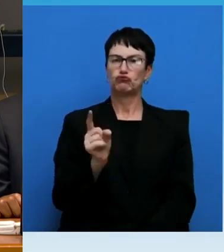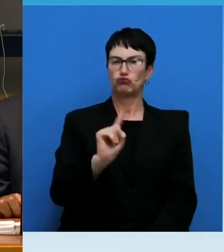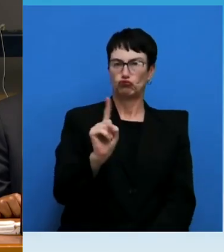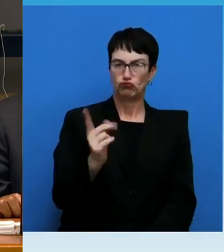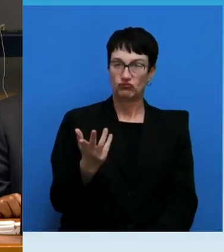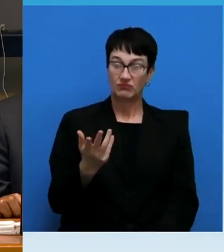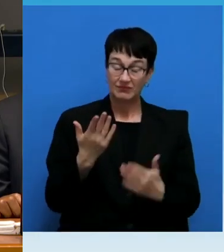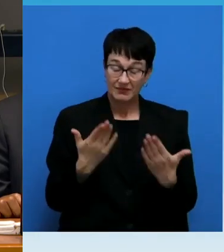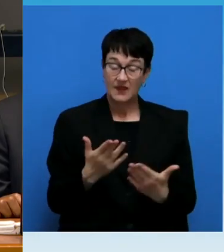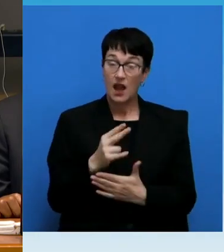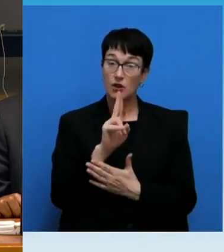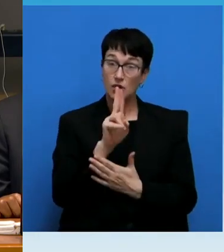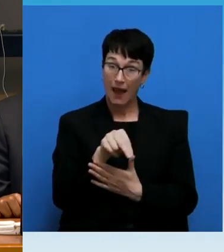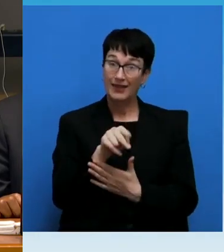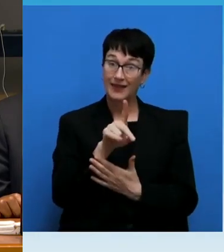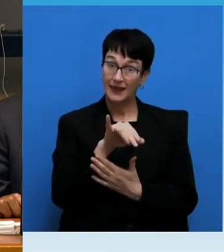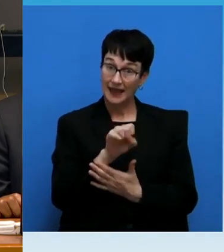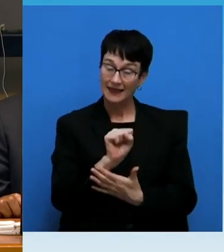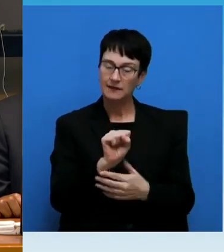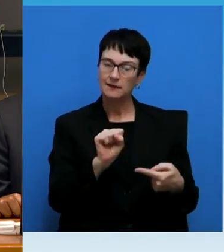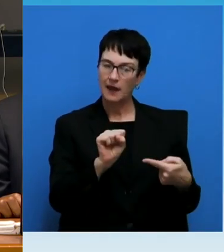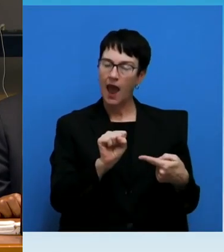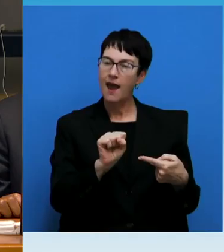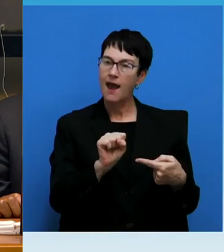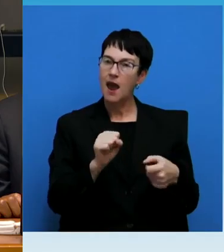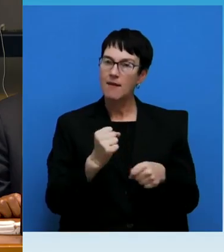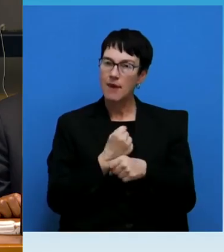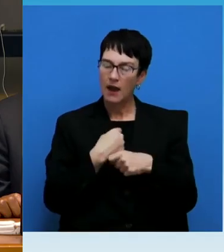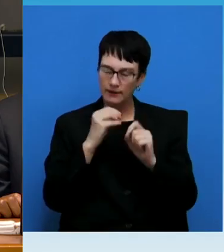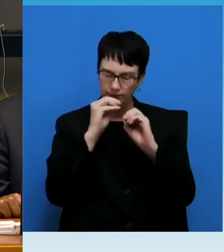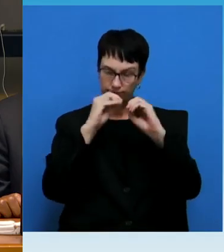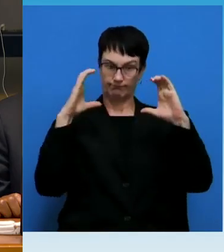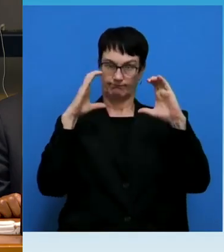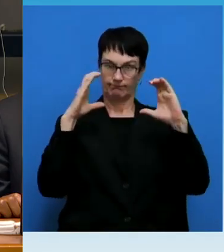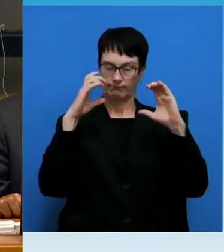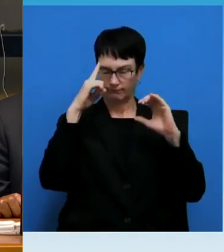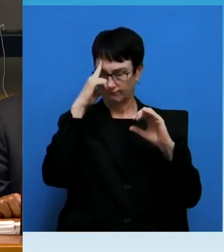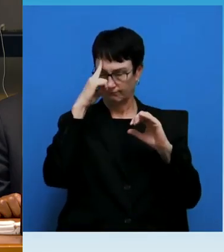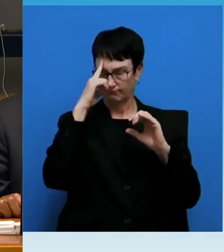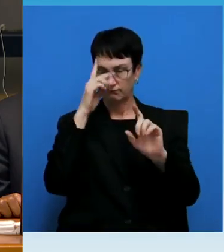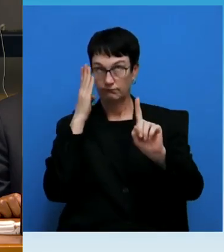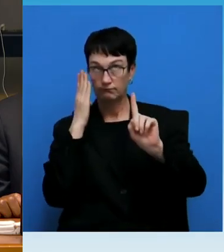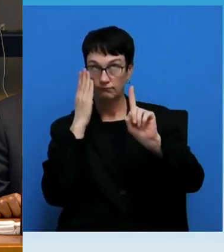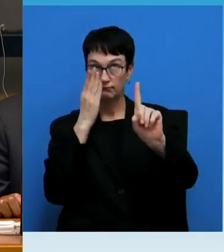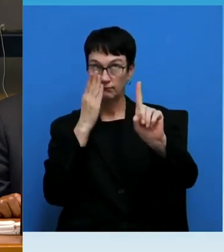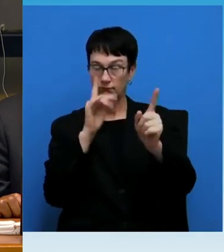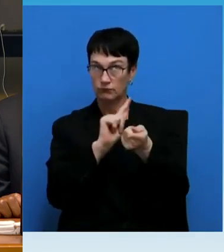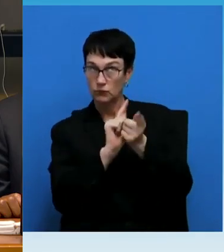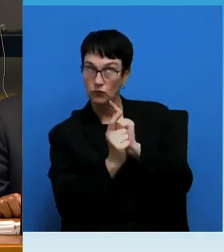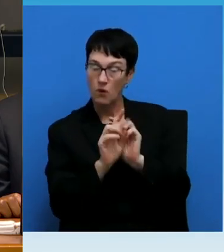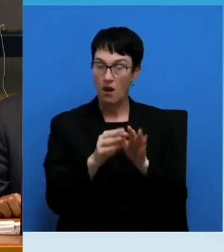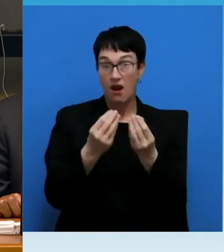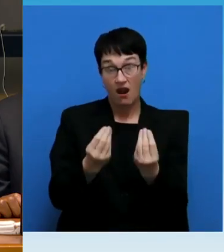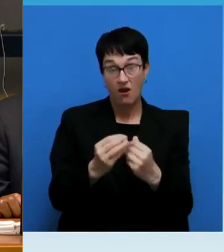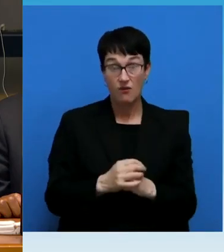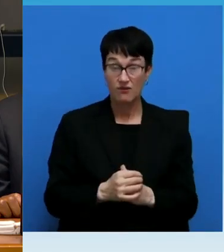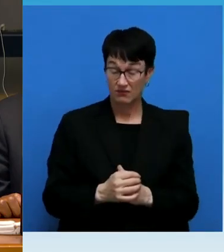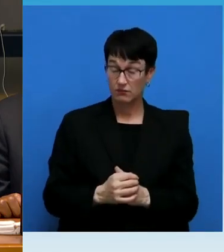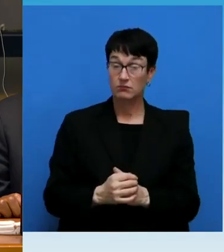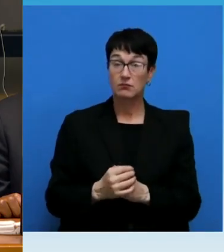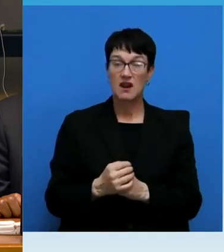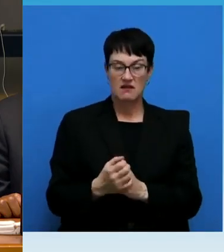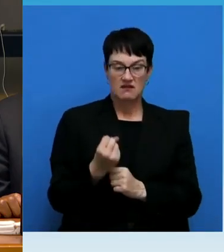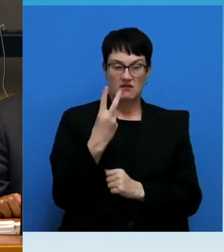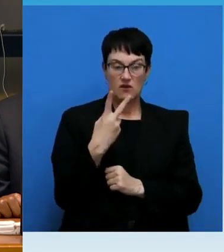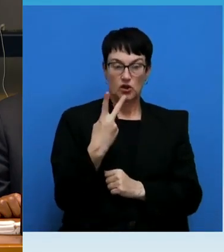that paradigm. When we look back at where we stood just a few short years ago, the impact of the UNDIS